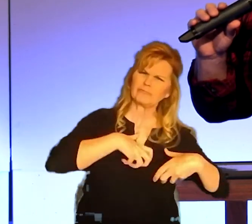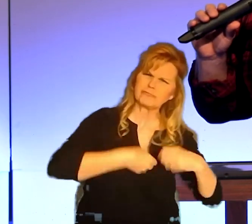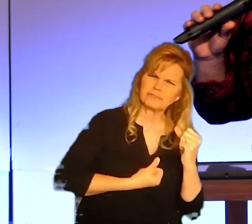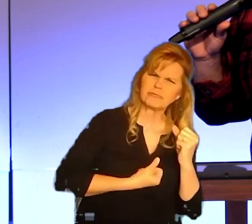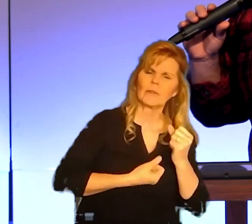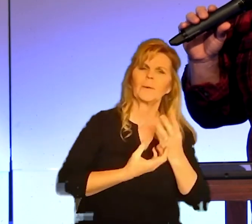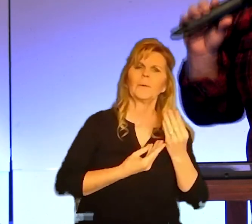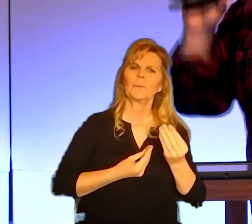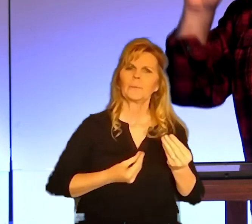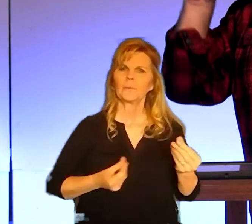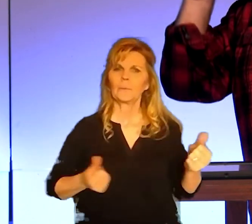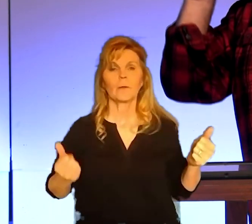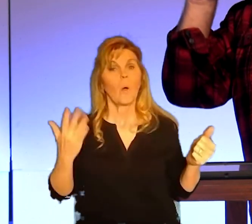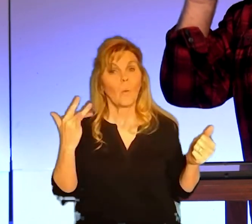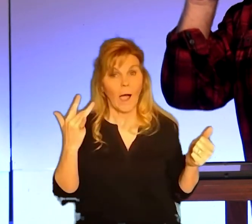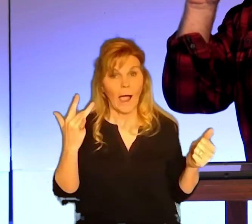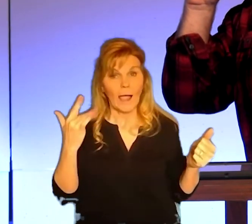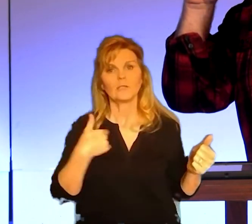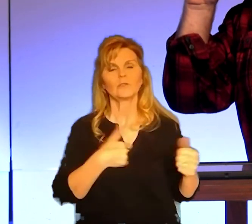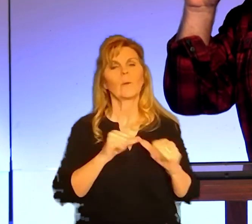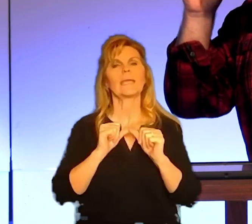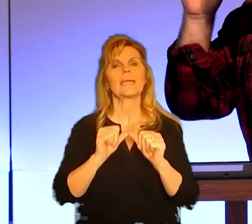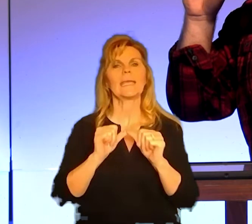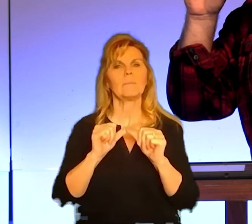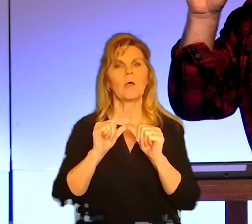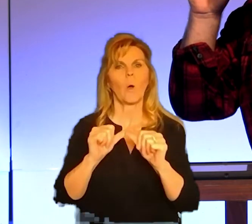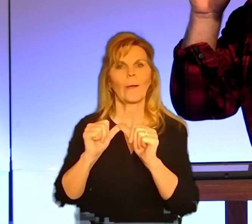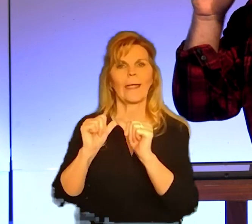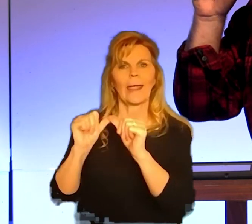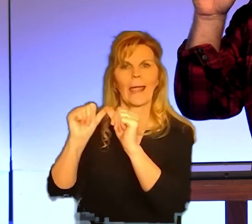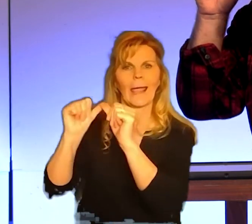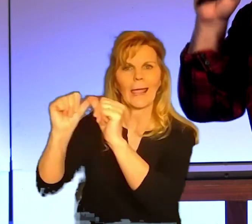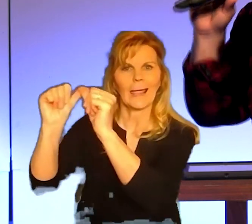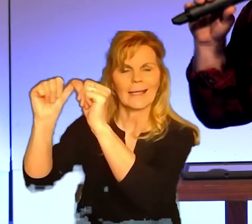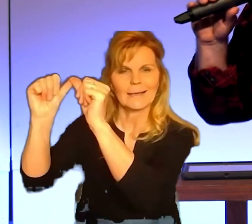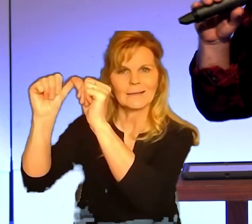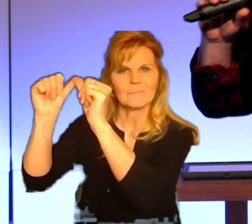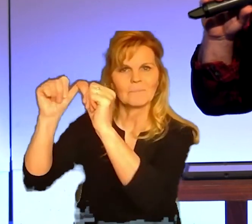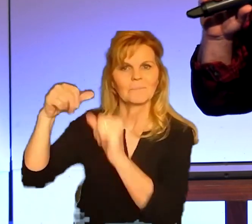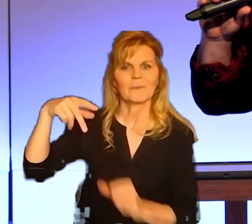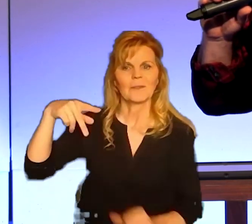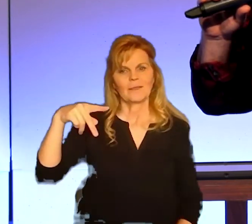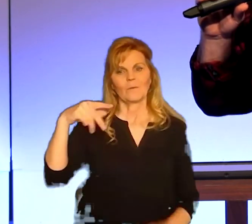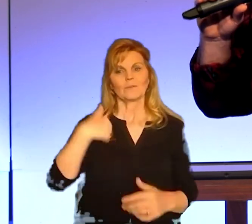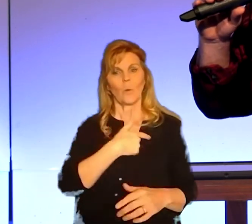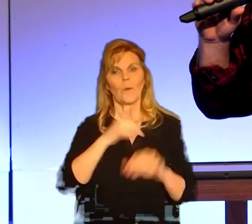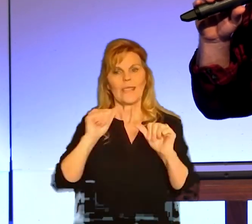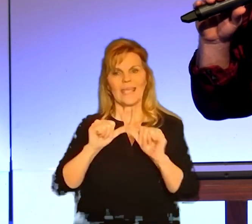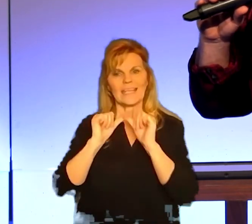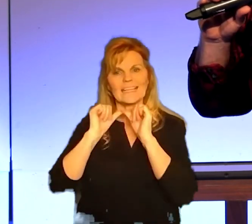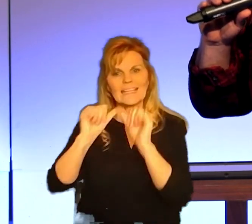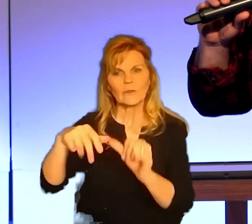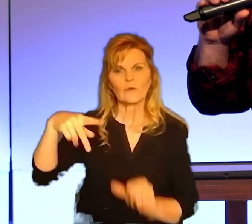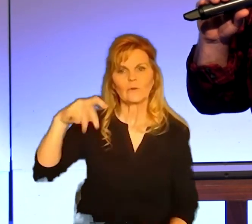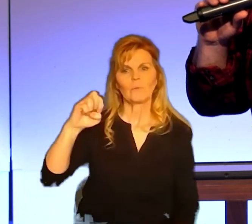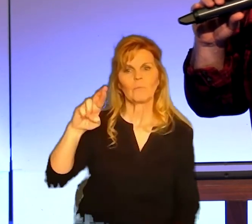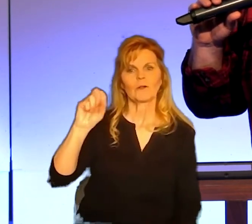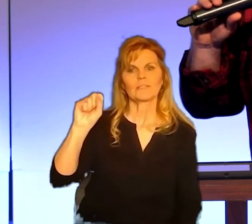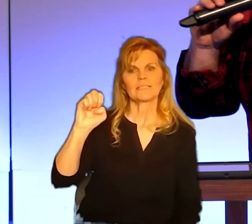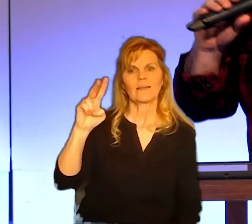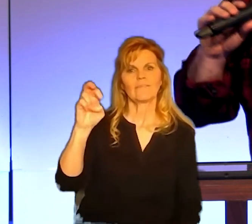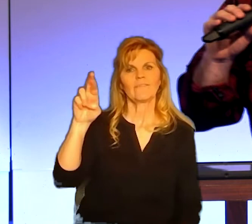that what? You can keep going the direction that he has in mind for you, because remember, he has